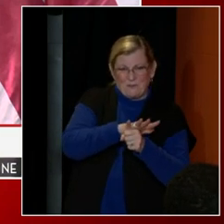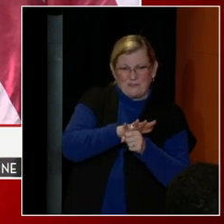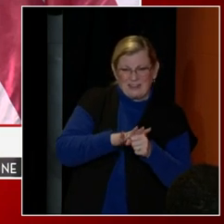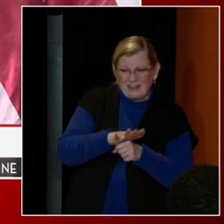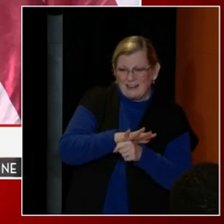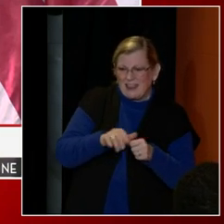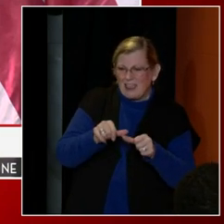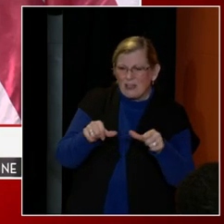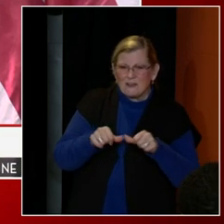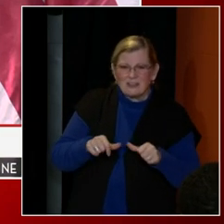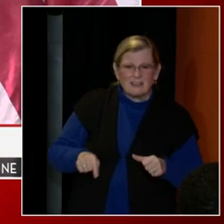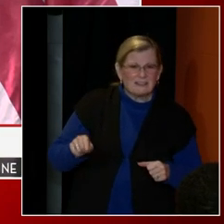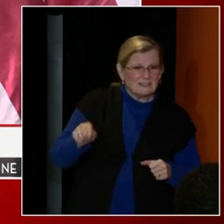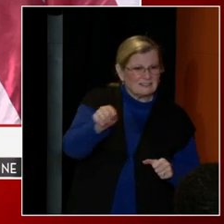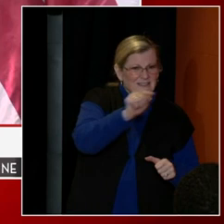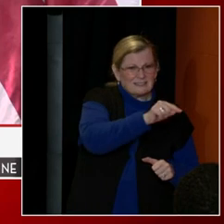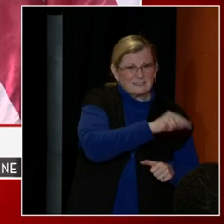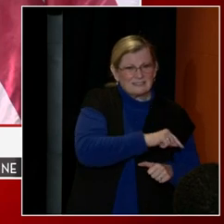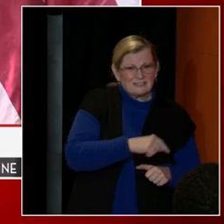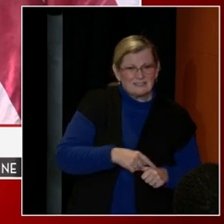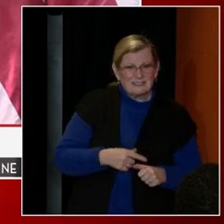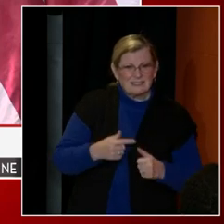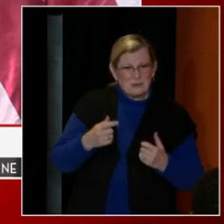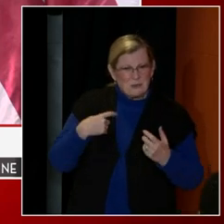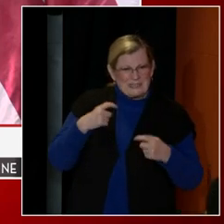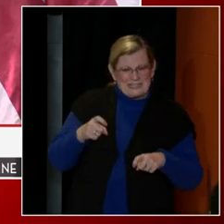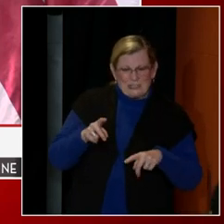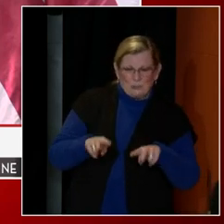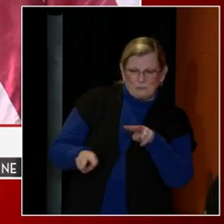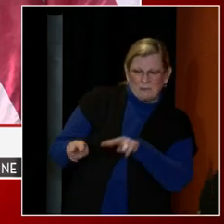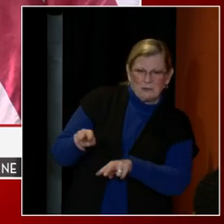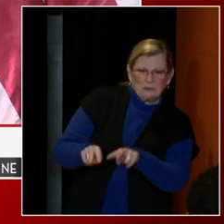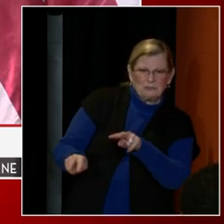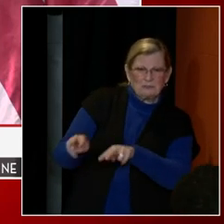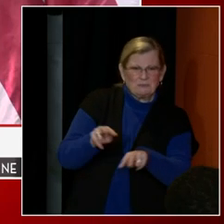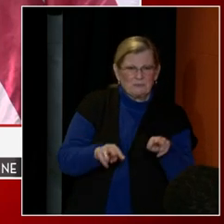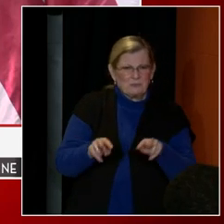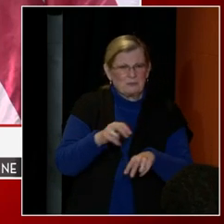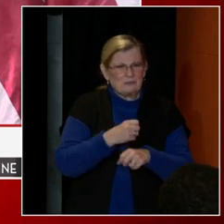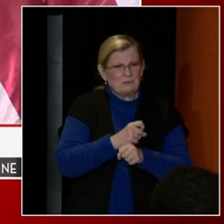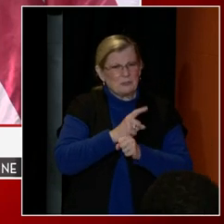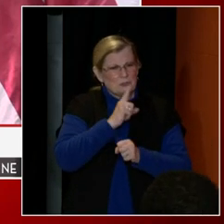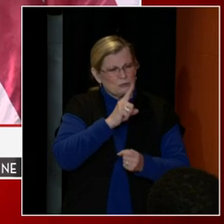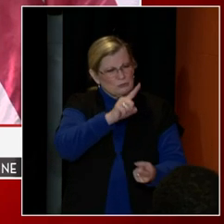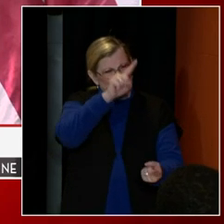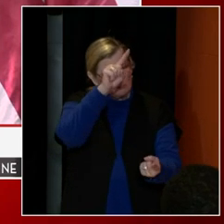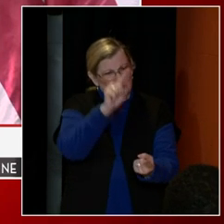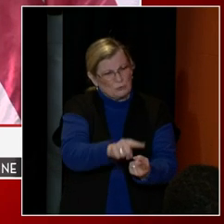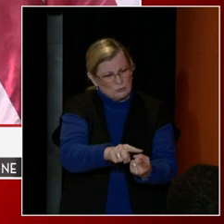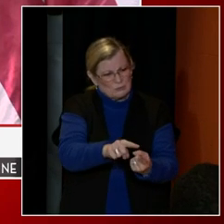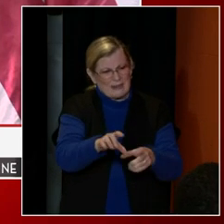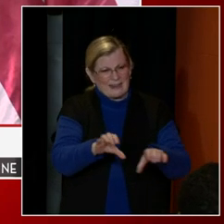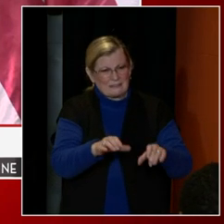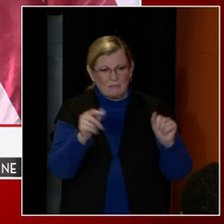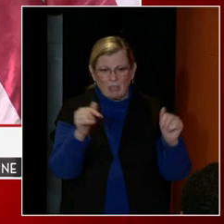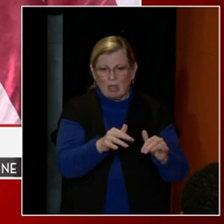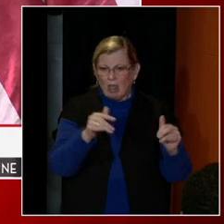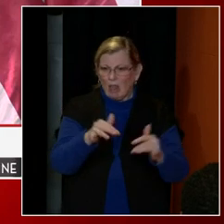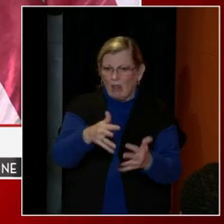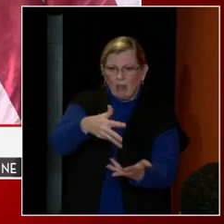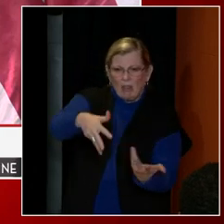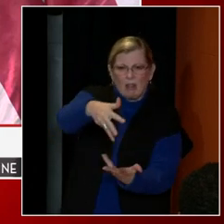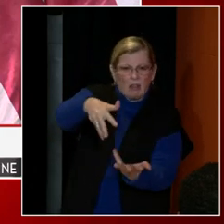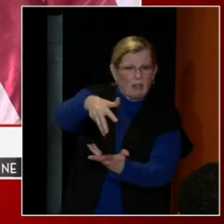we are increasingly mindful of people needing to reduce their activity. And there may be